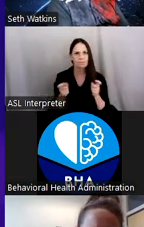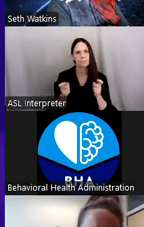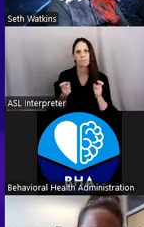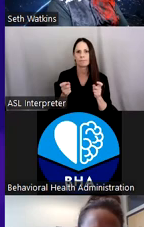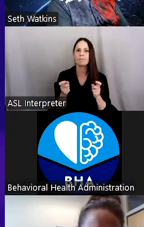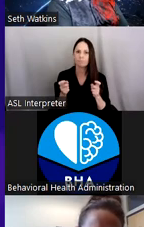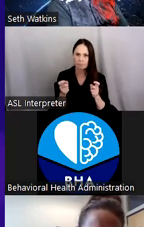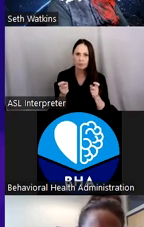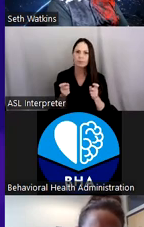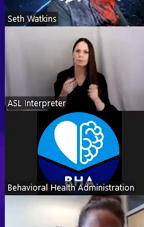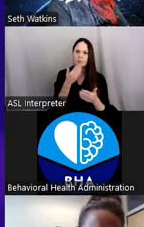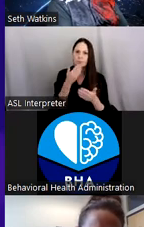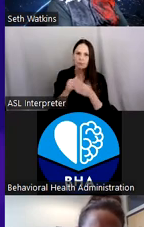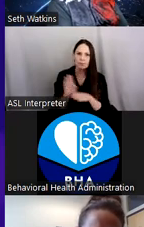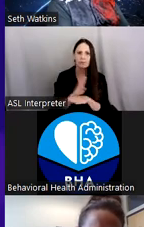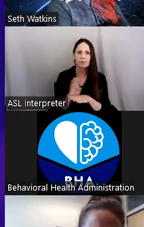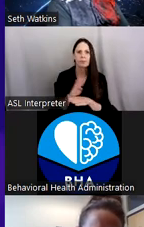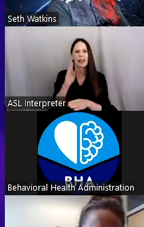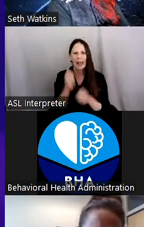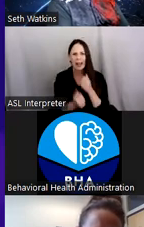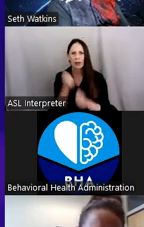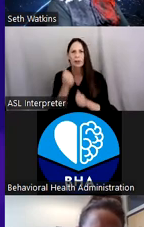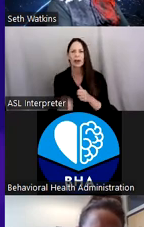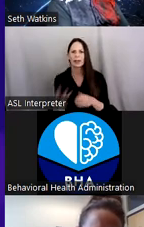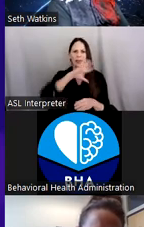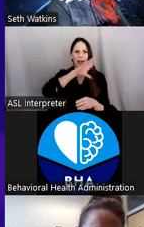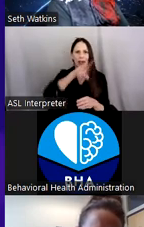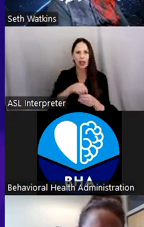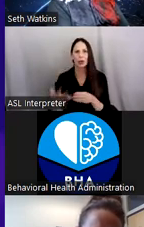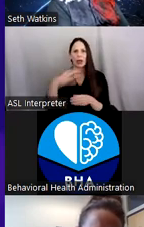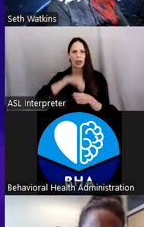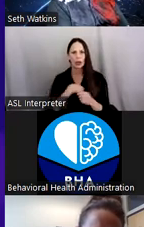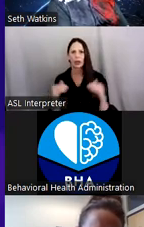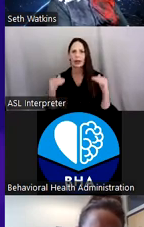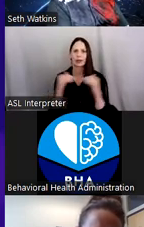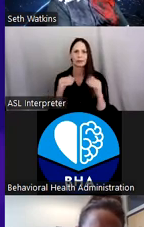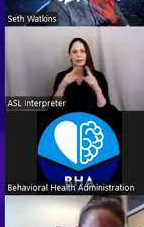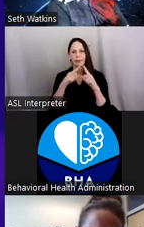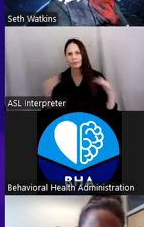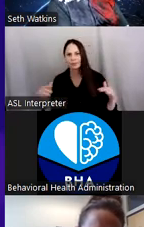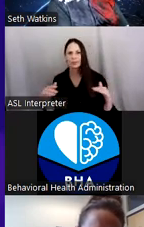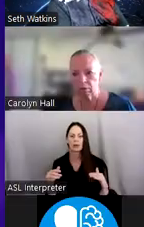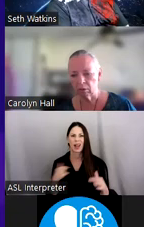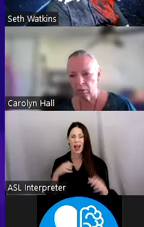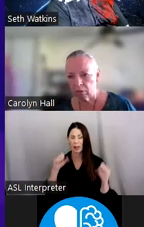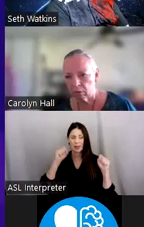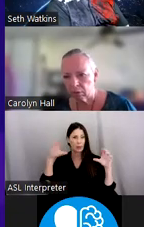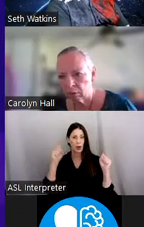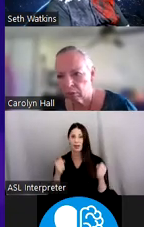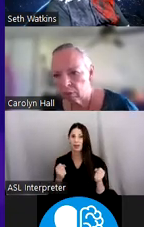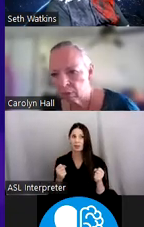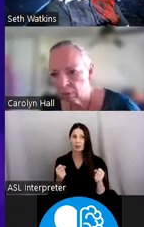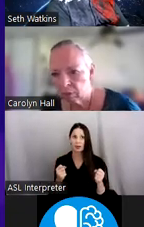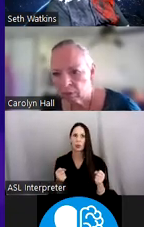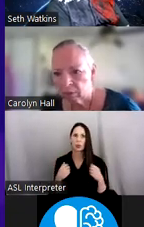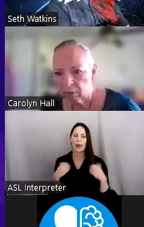of diversity, equity, and inclusion. And I'm surprised by how many of the programs that we do have, and